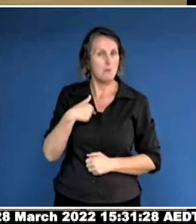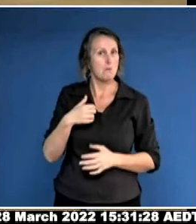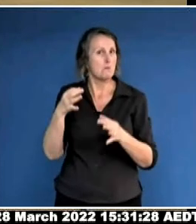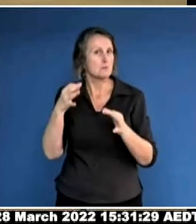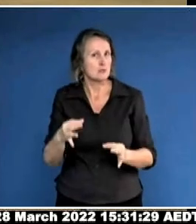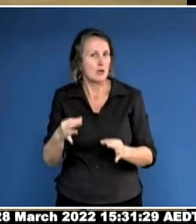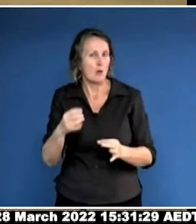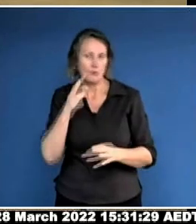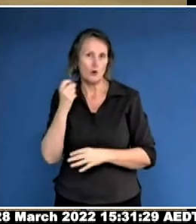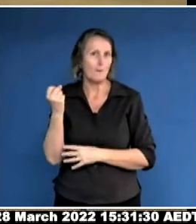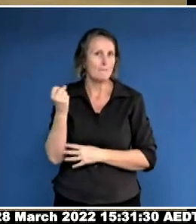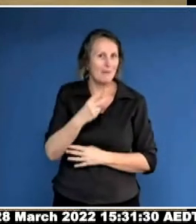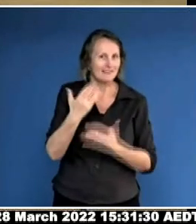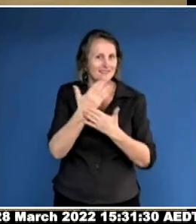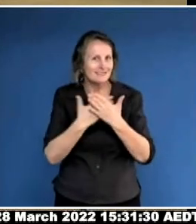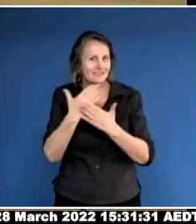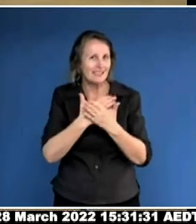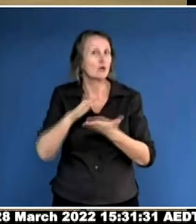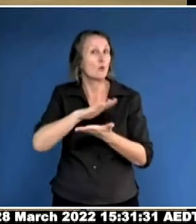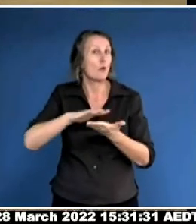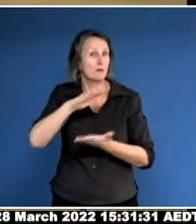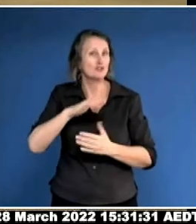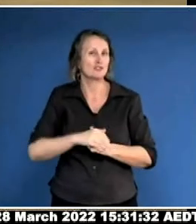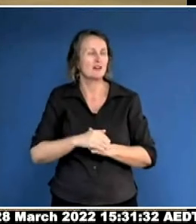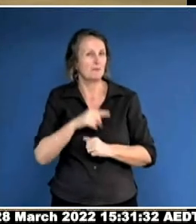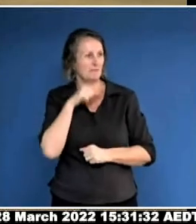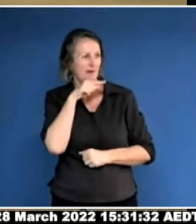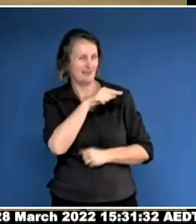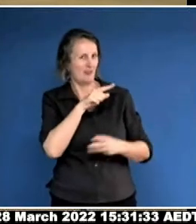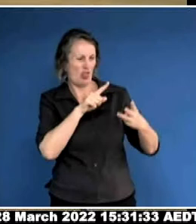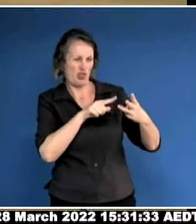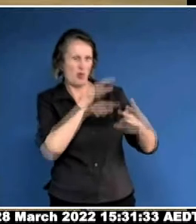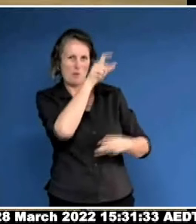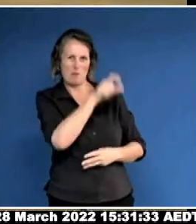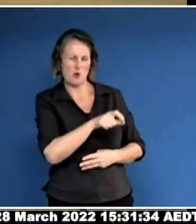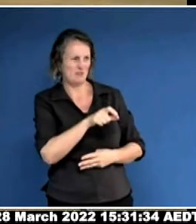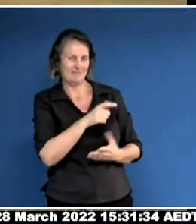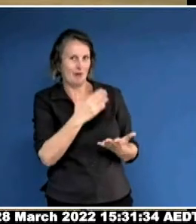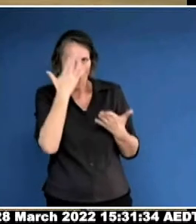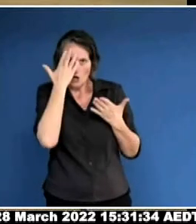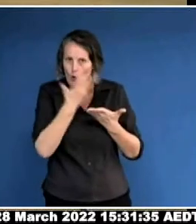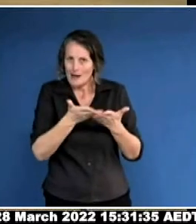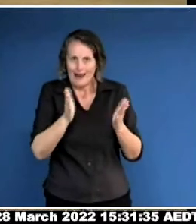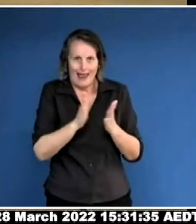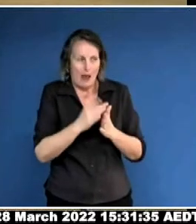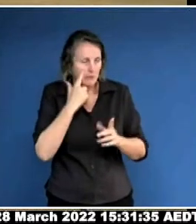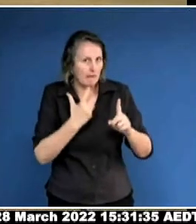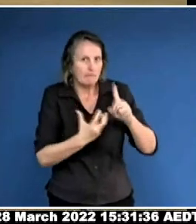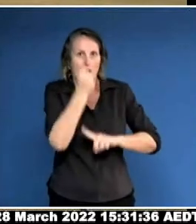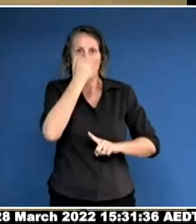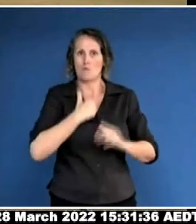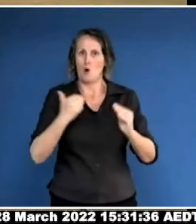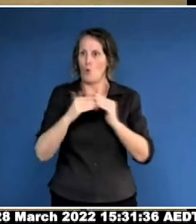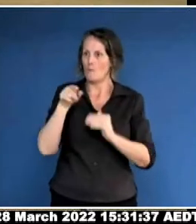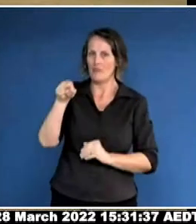time, person three found out where I was somehow. He just arrived at the property where I was staying and wanted to talk. I